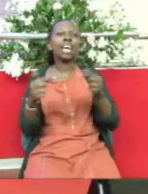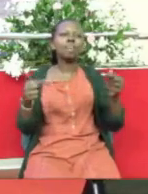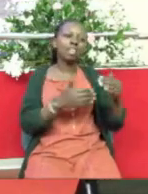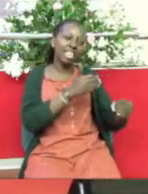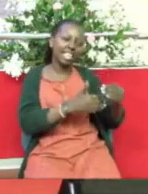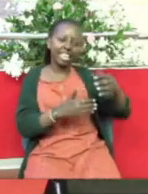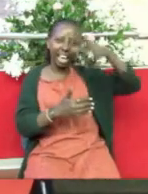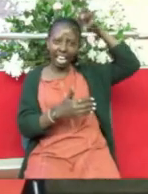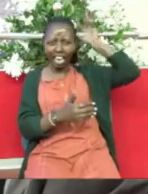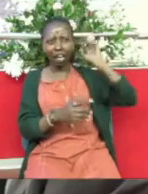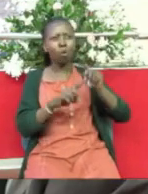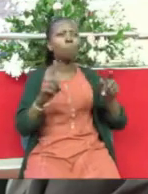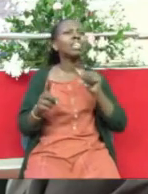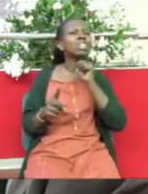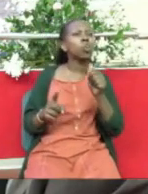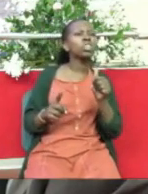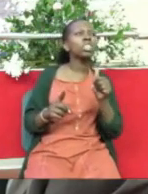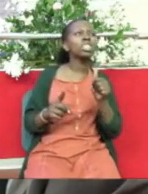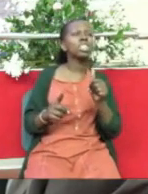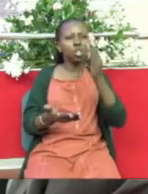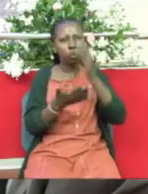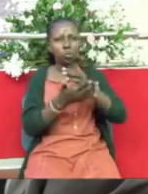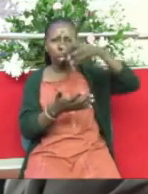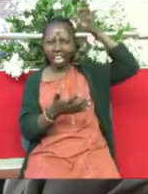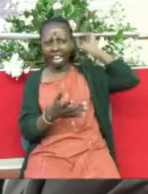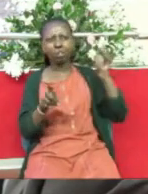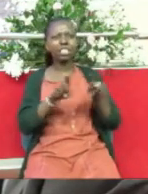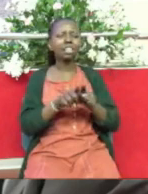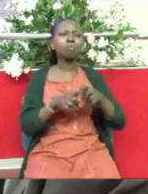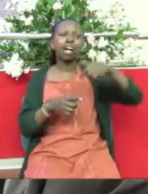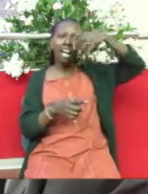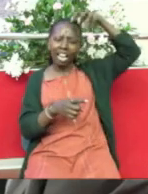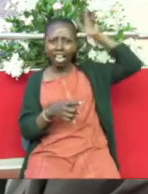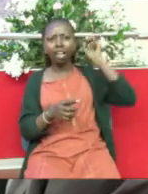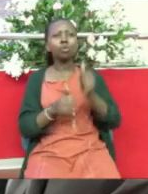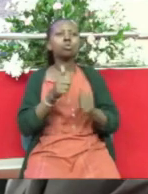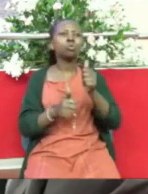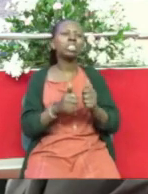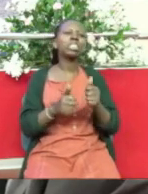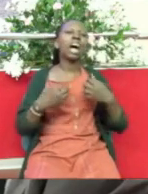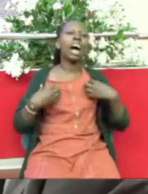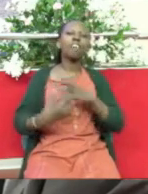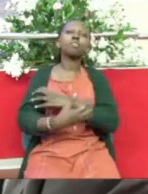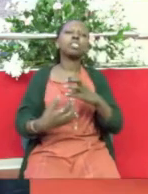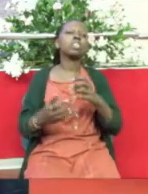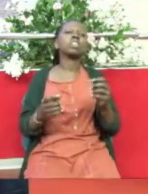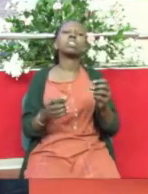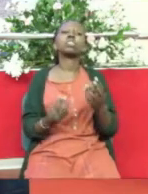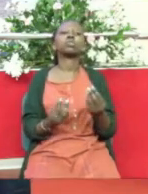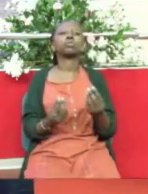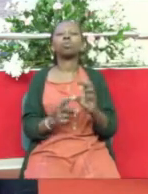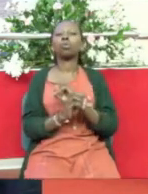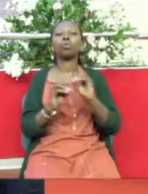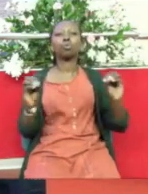is a lion that is toothless. Like a roaring lion. It is time